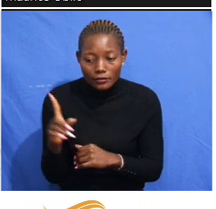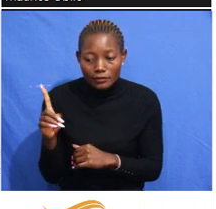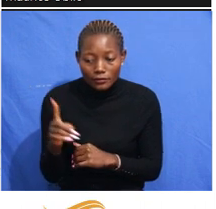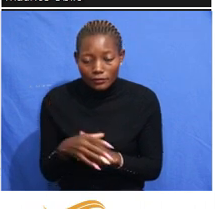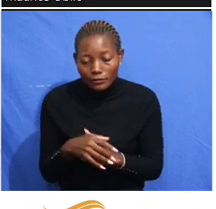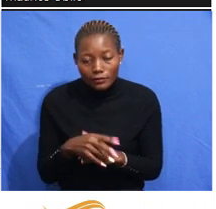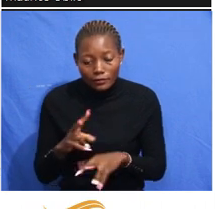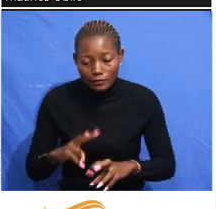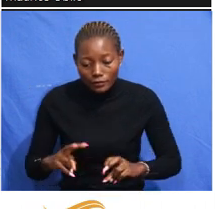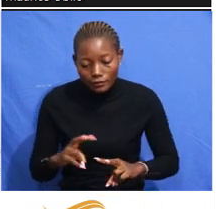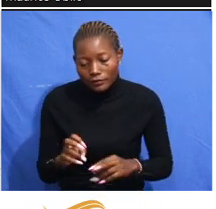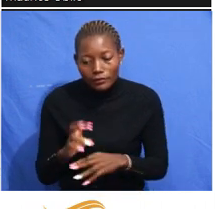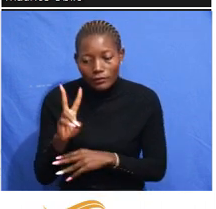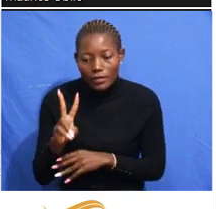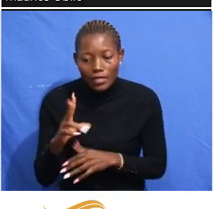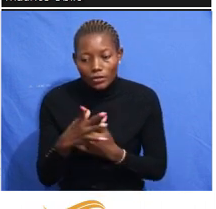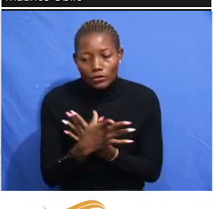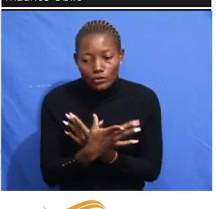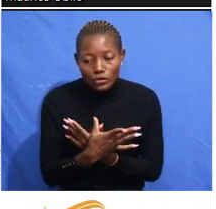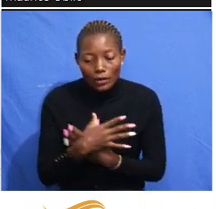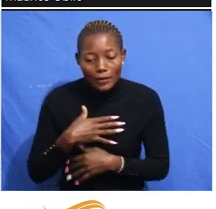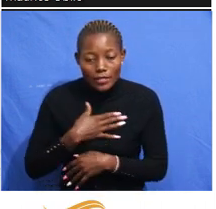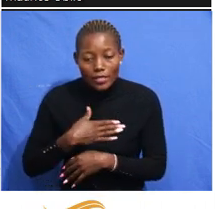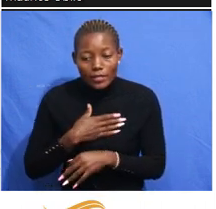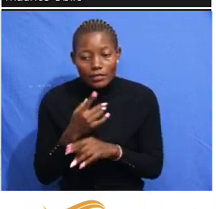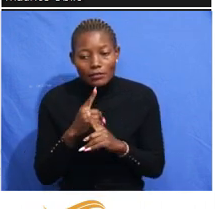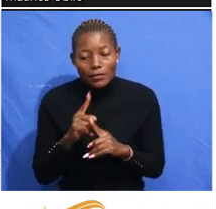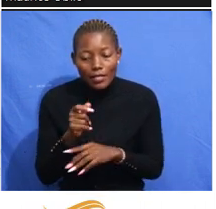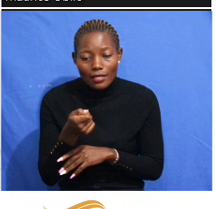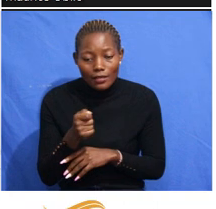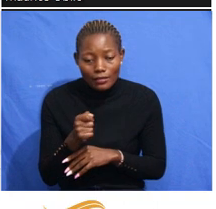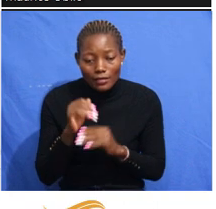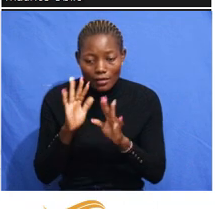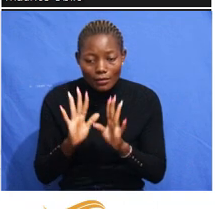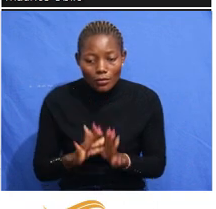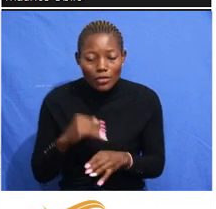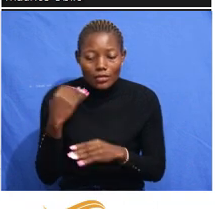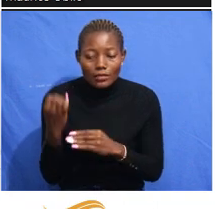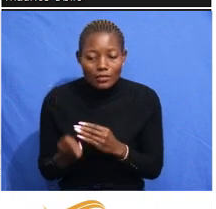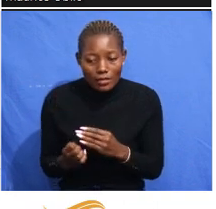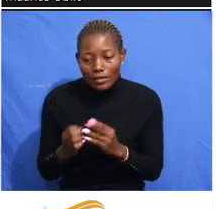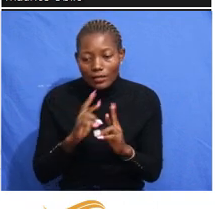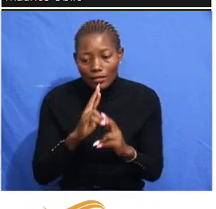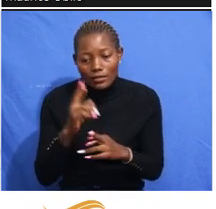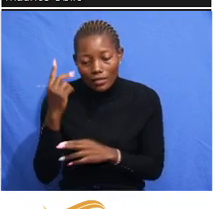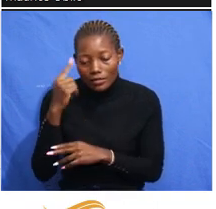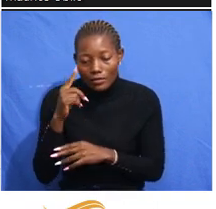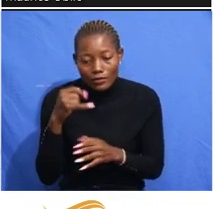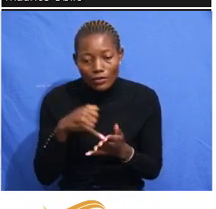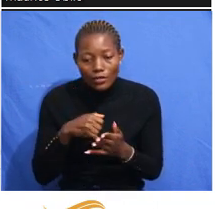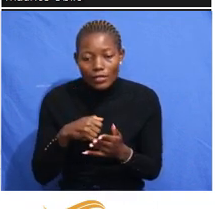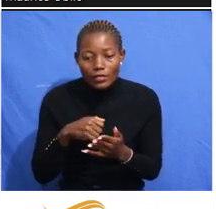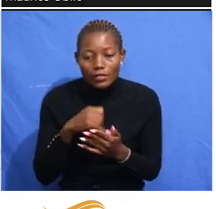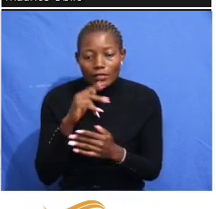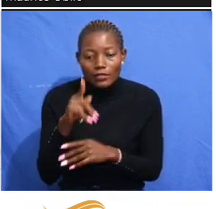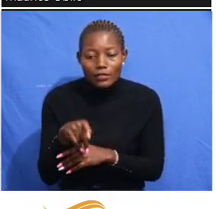2 German scientists. But the key thing is that the end product of glycolysis is pyruvic